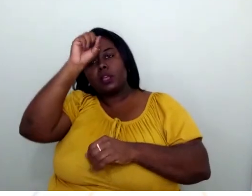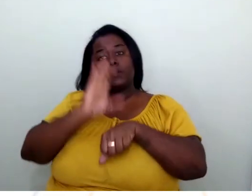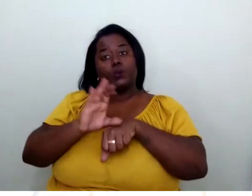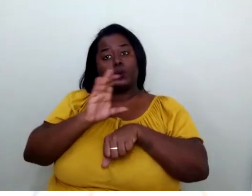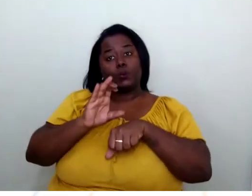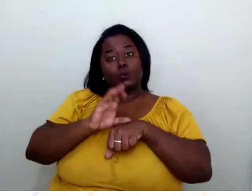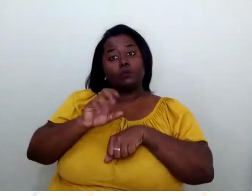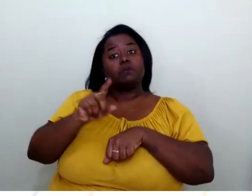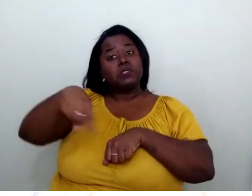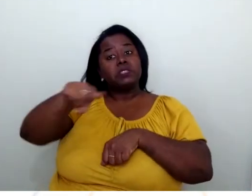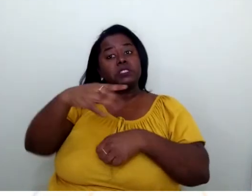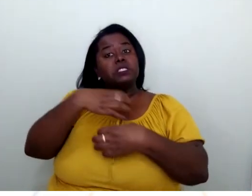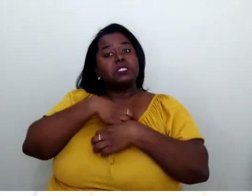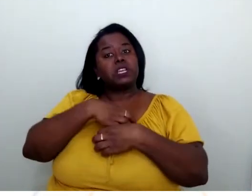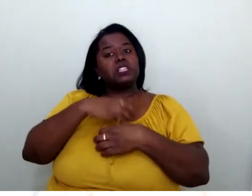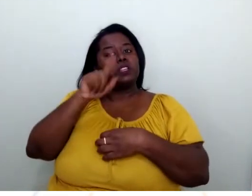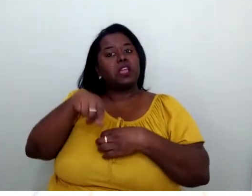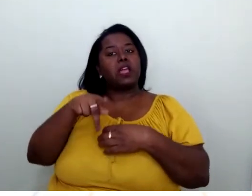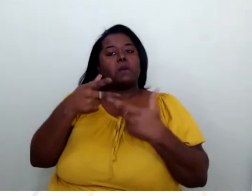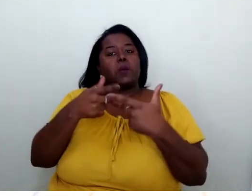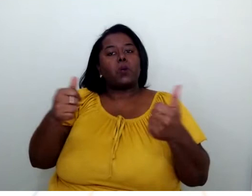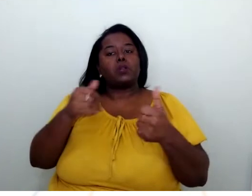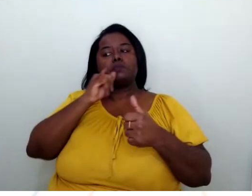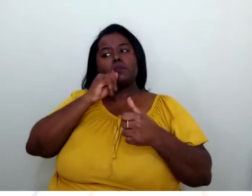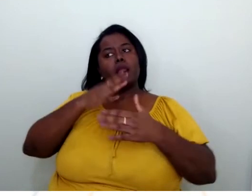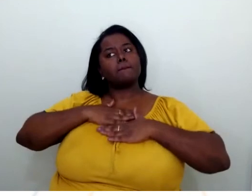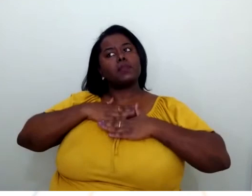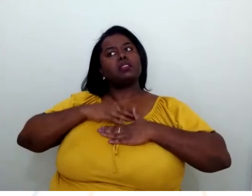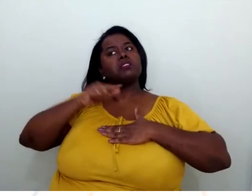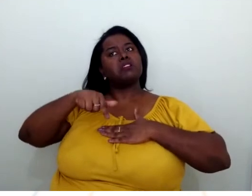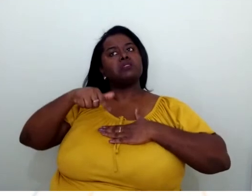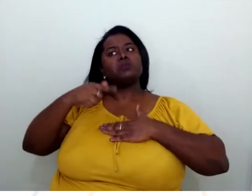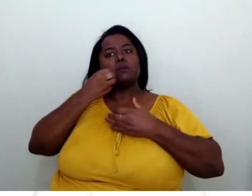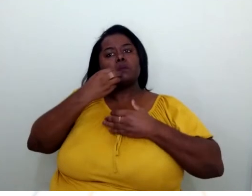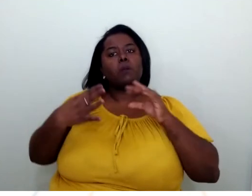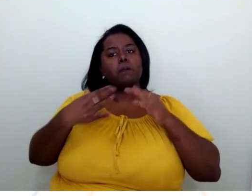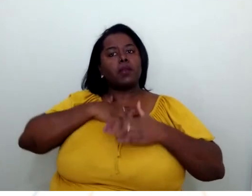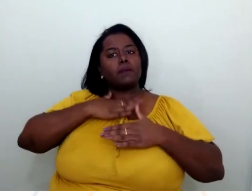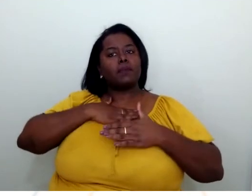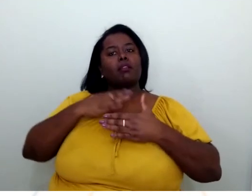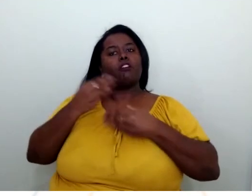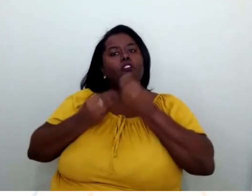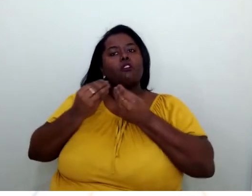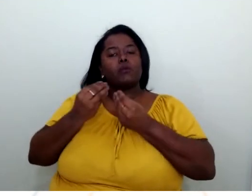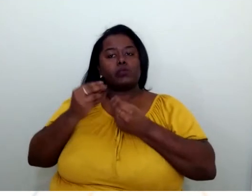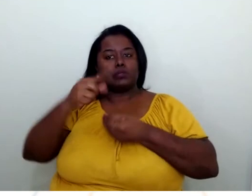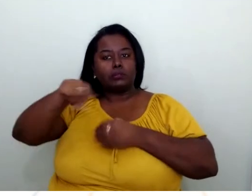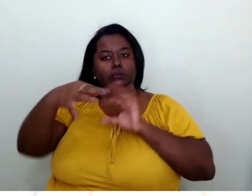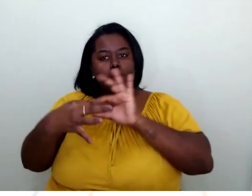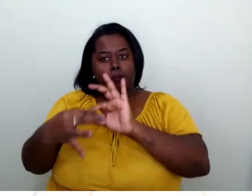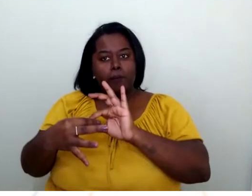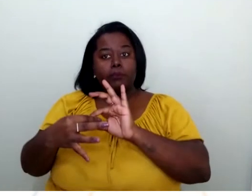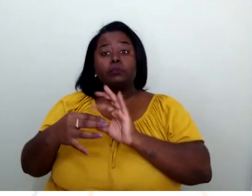strategies of their peers. And also challenging the perspectives. They found this is still something that they needed more